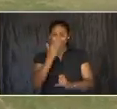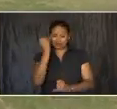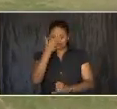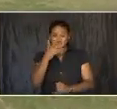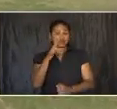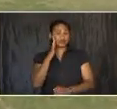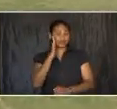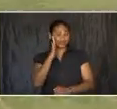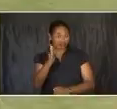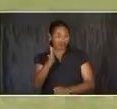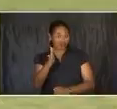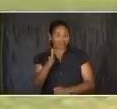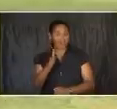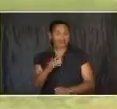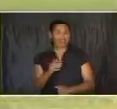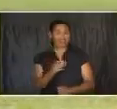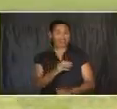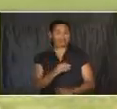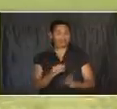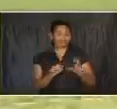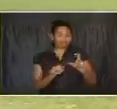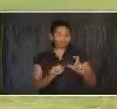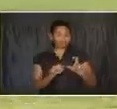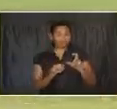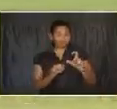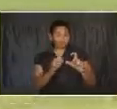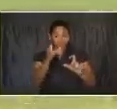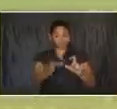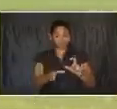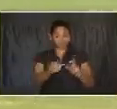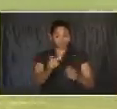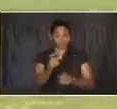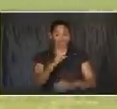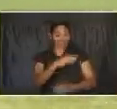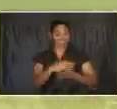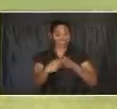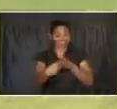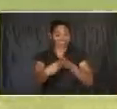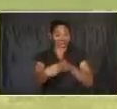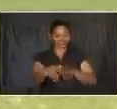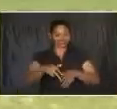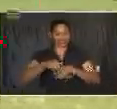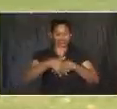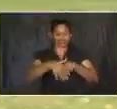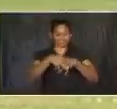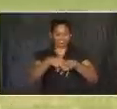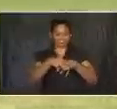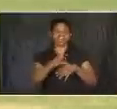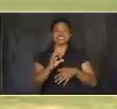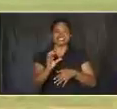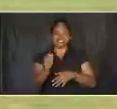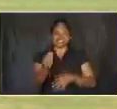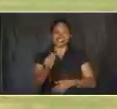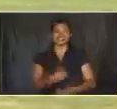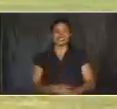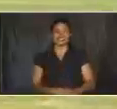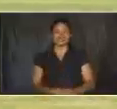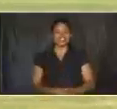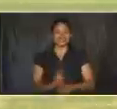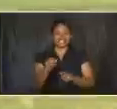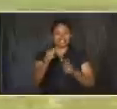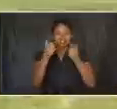the parade commander taking up his designated post to end the actual march